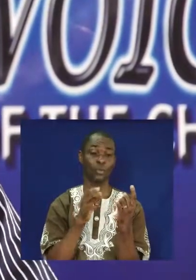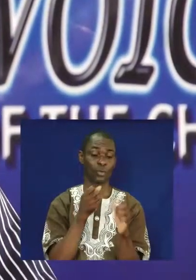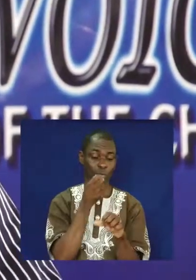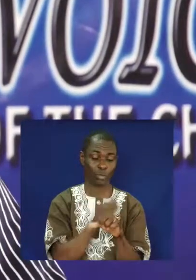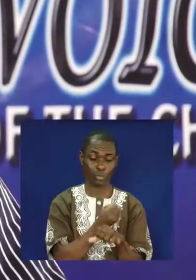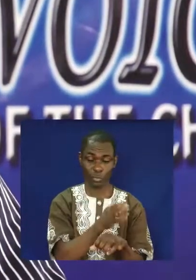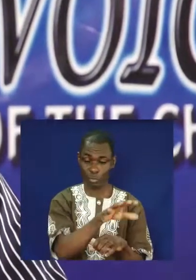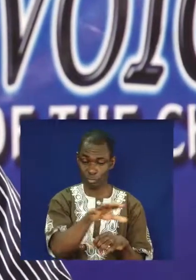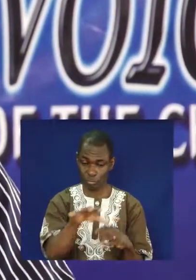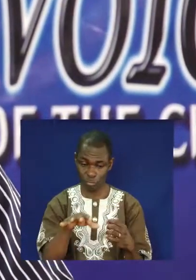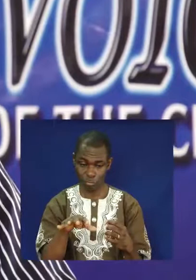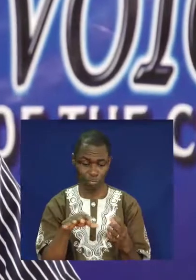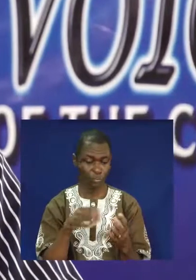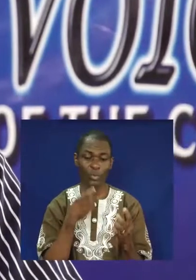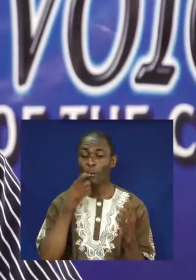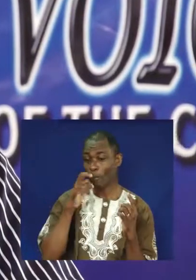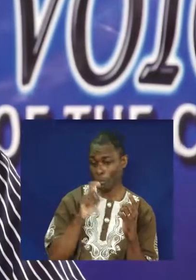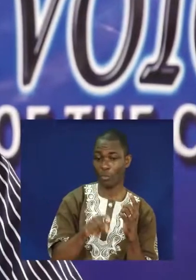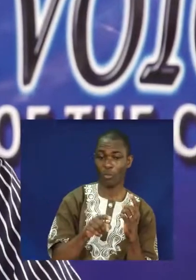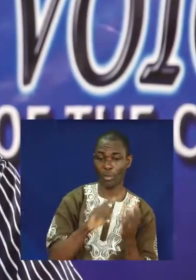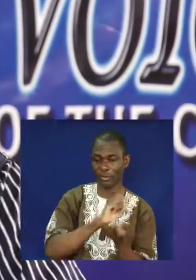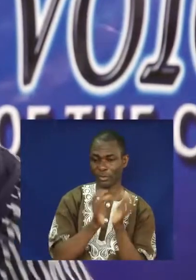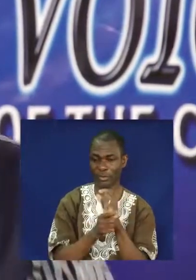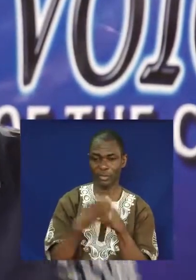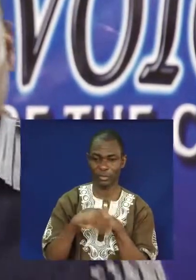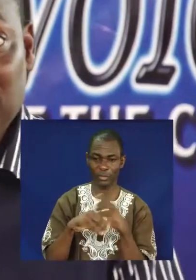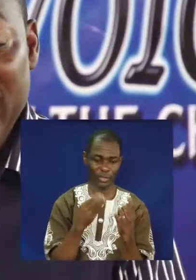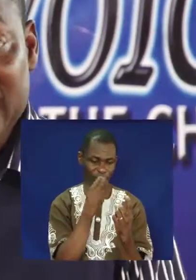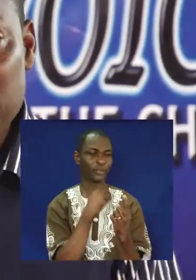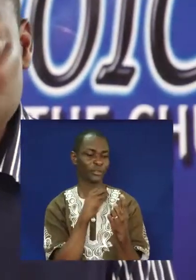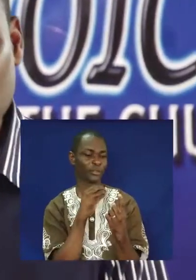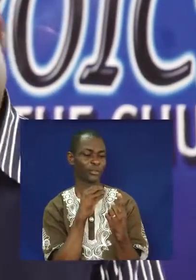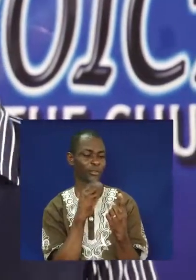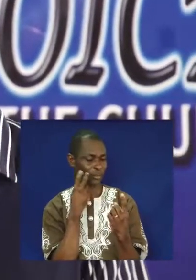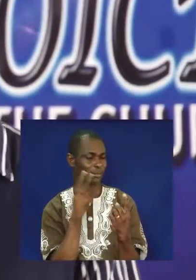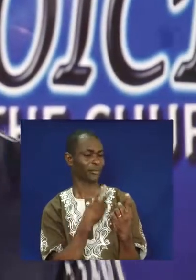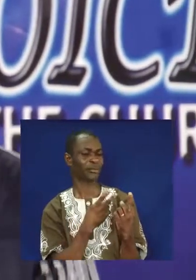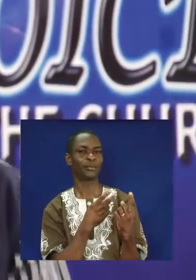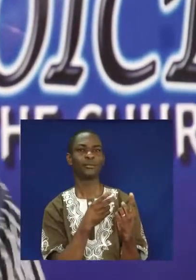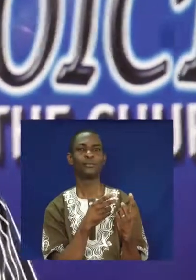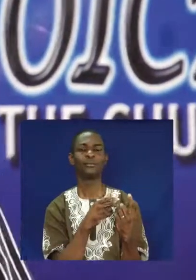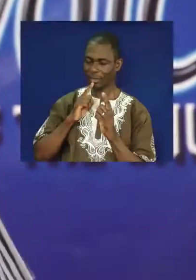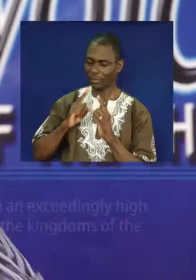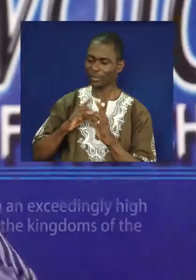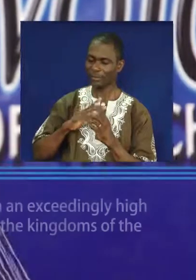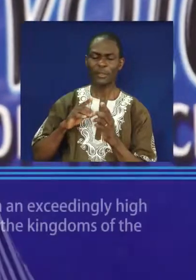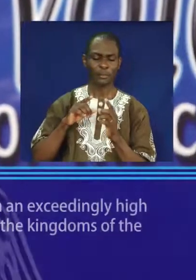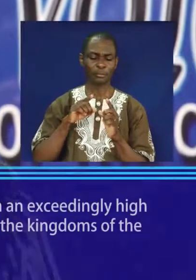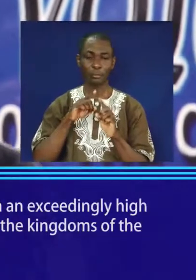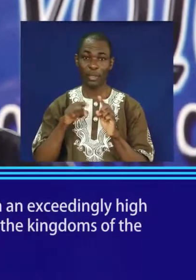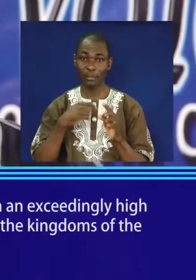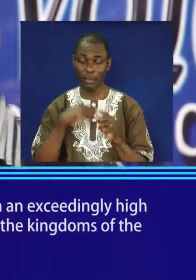ma no anuyie say de esese ode ma no anuyie na no pa me twodwen agina bibi so ansa na yakọ e o Matthew